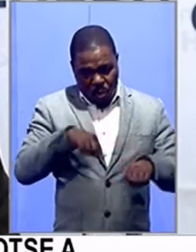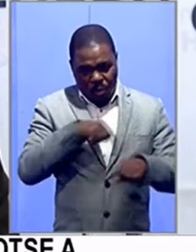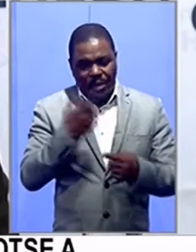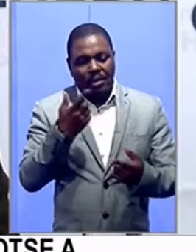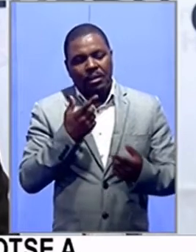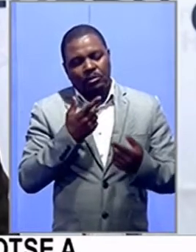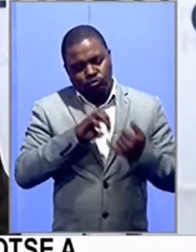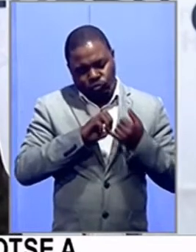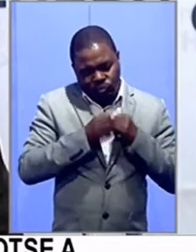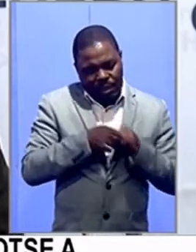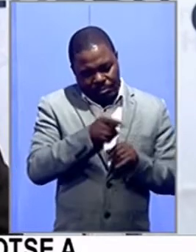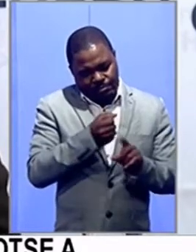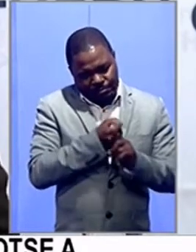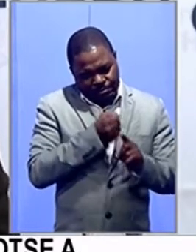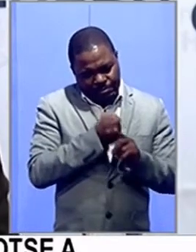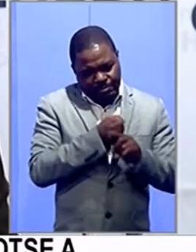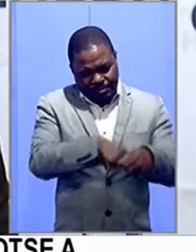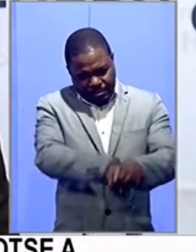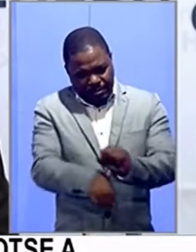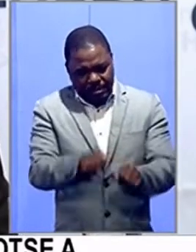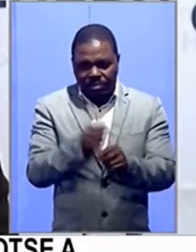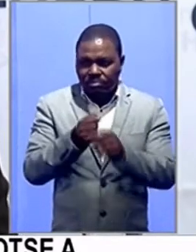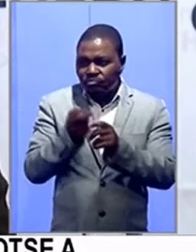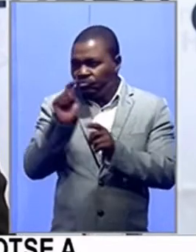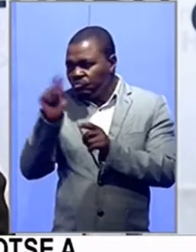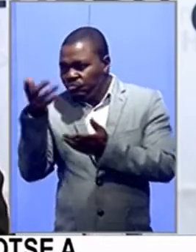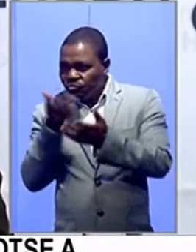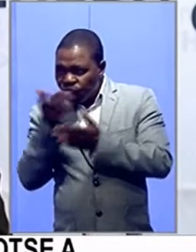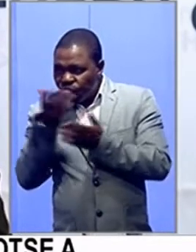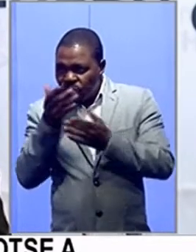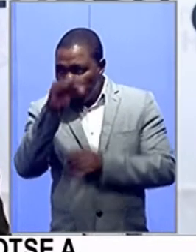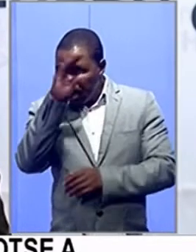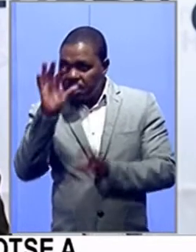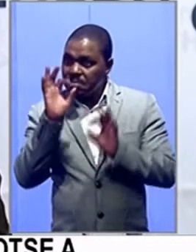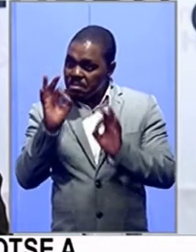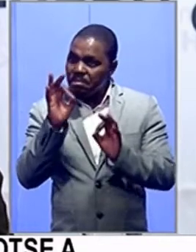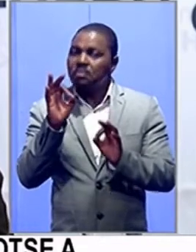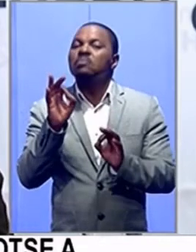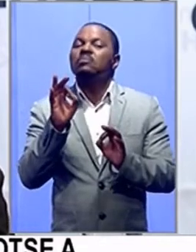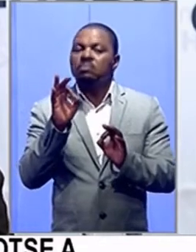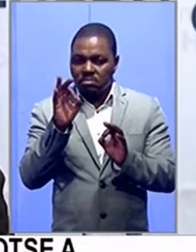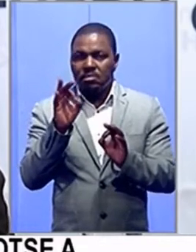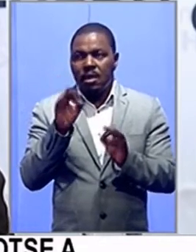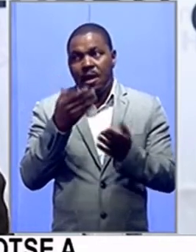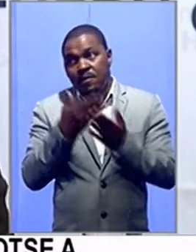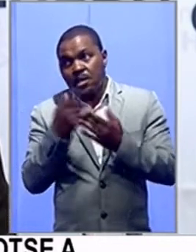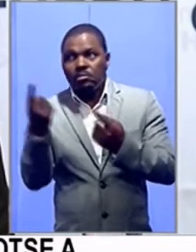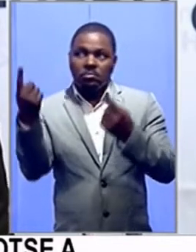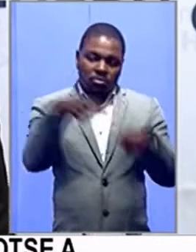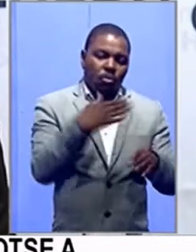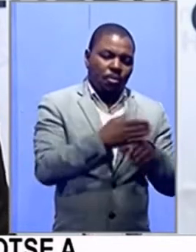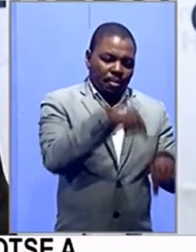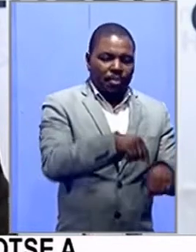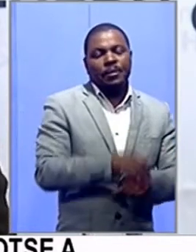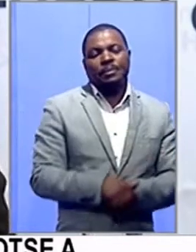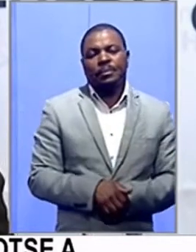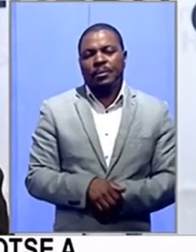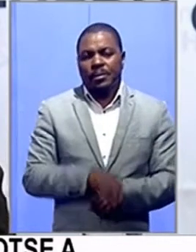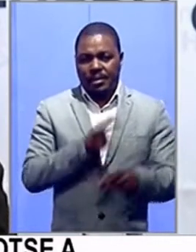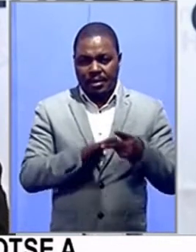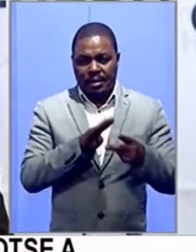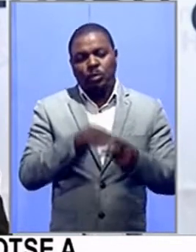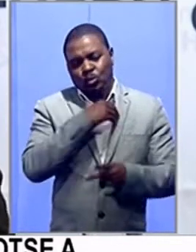teng re recruiter ba ka le agencies gore no ba re kry dinese tse re khonang tse di leng available gore ba tle mo province le